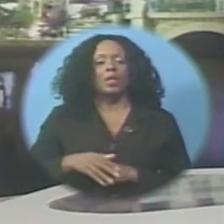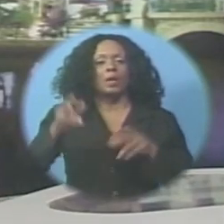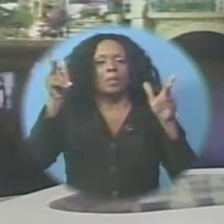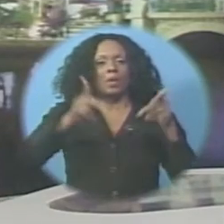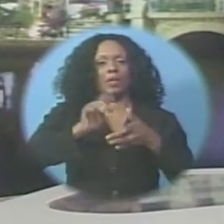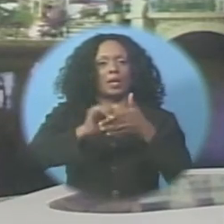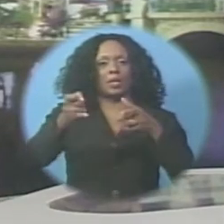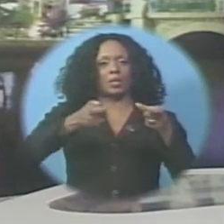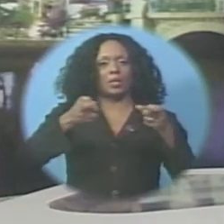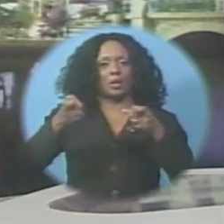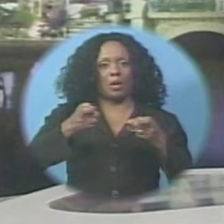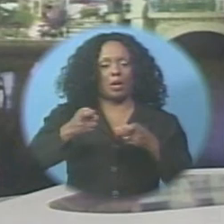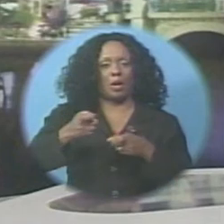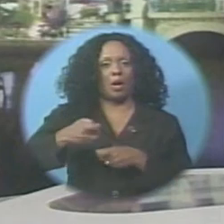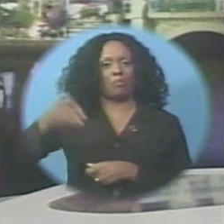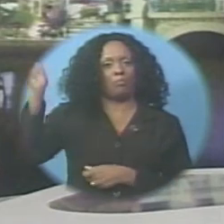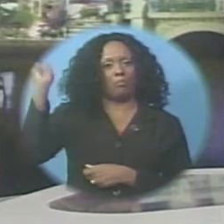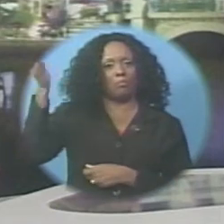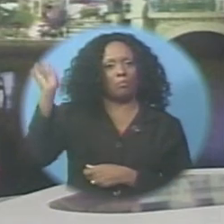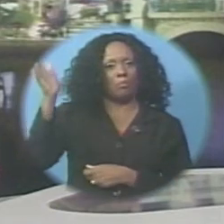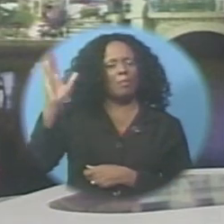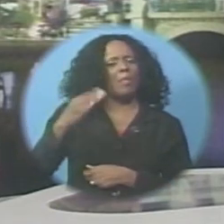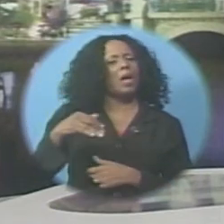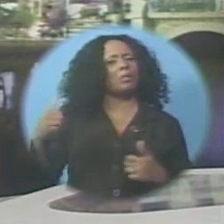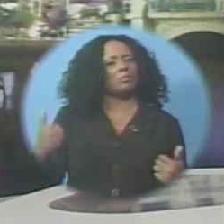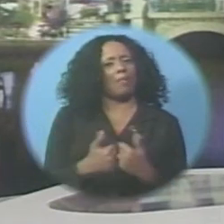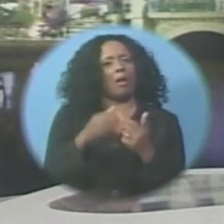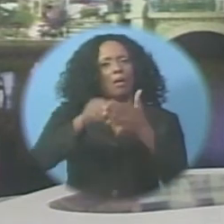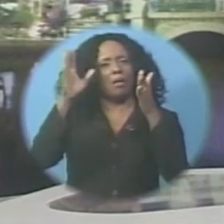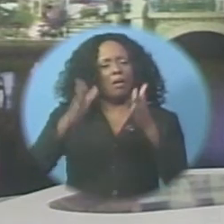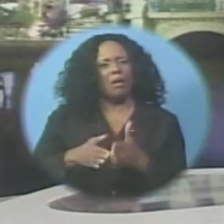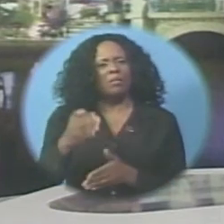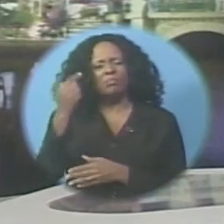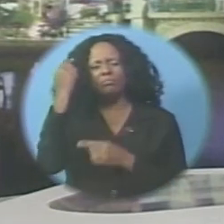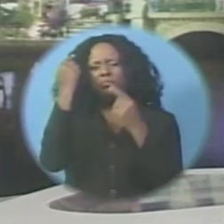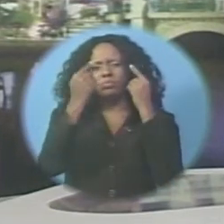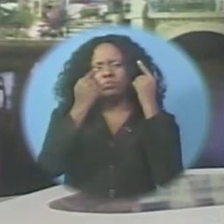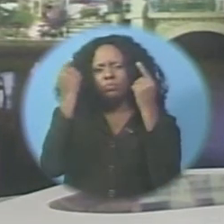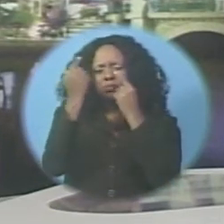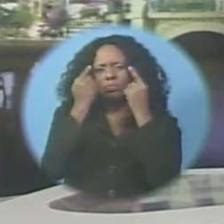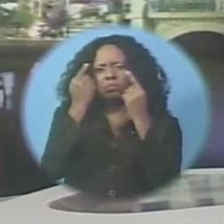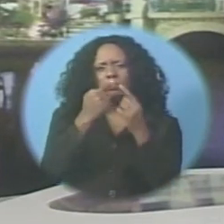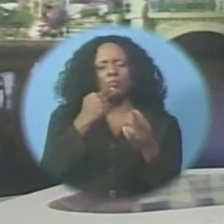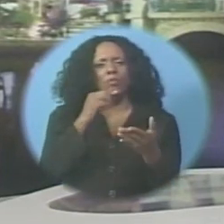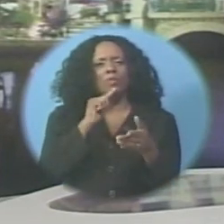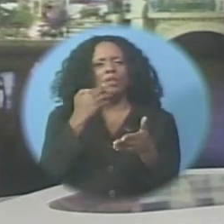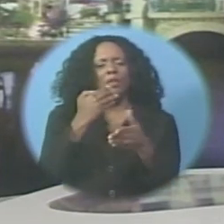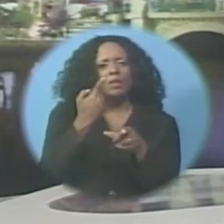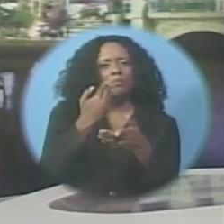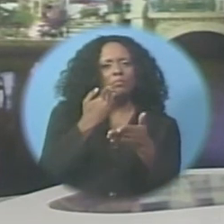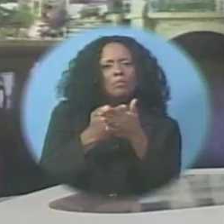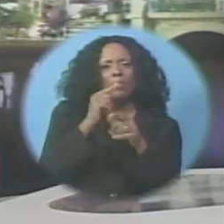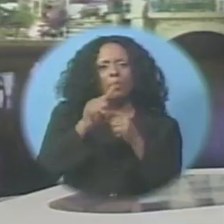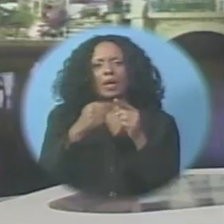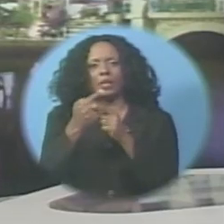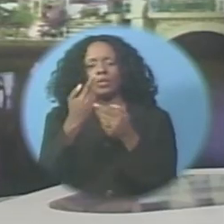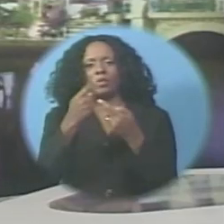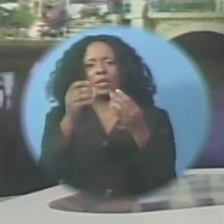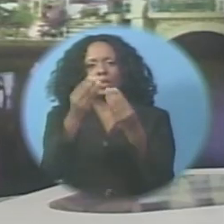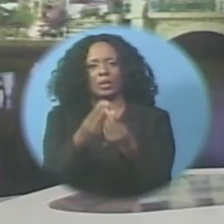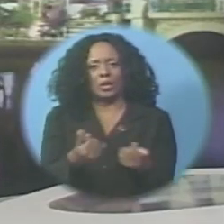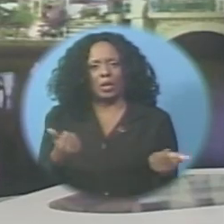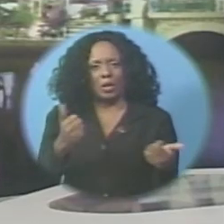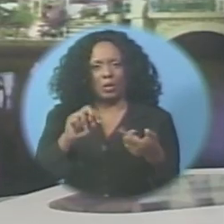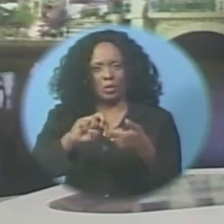Jamaica Public Service Company Limited, challenged the students to think outside the box when solving problems. He said their visions, ideas and